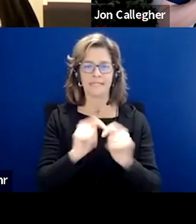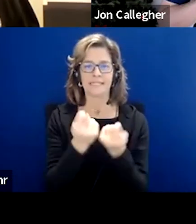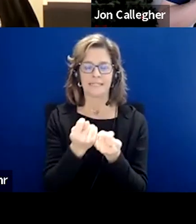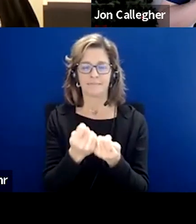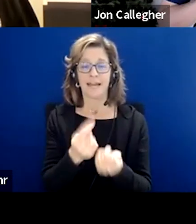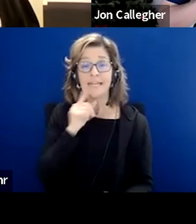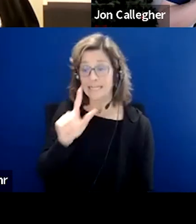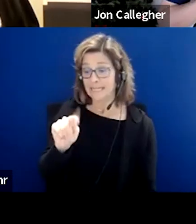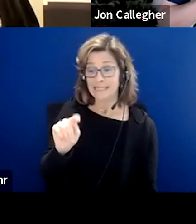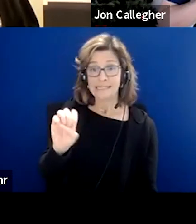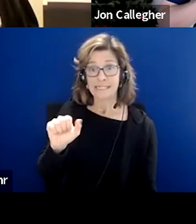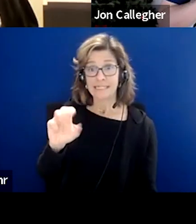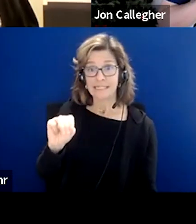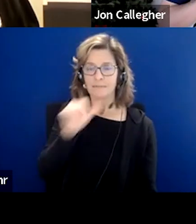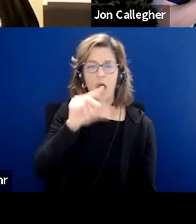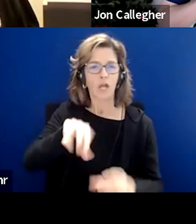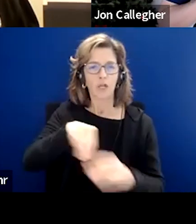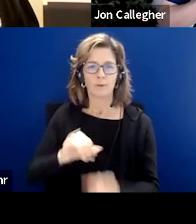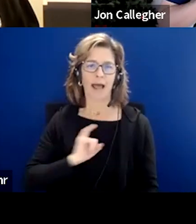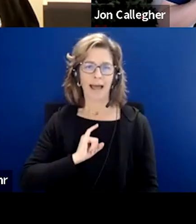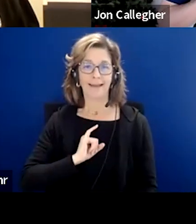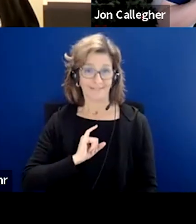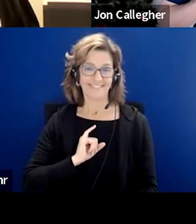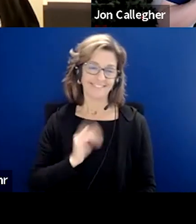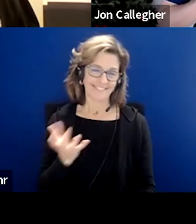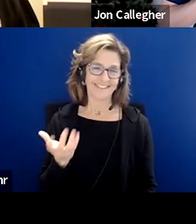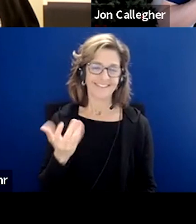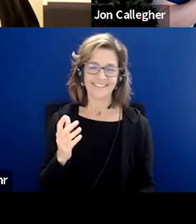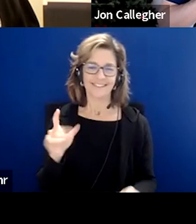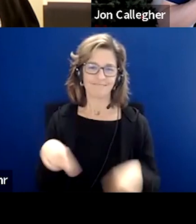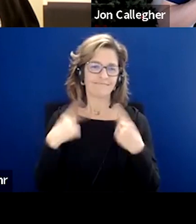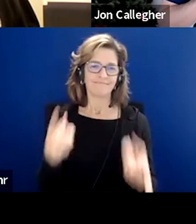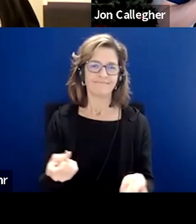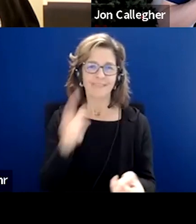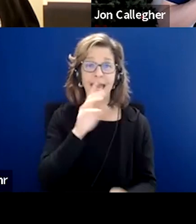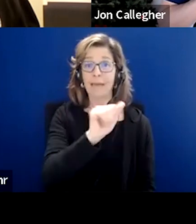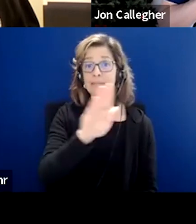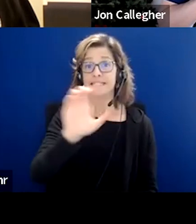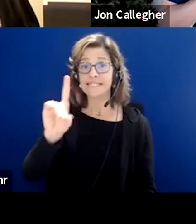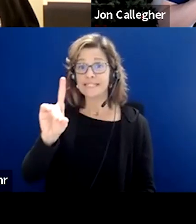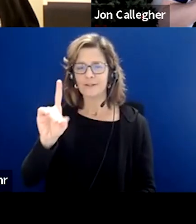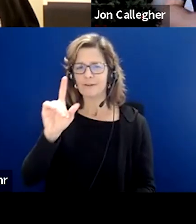in teamwork, right? That's been categorically true ever since the alphabet was created.